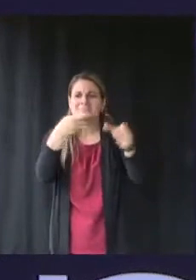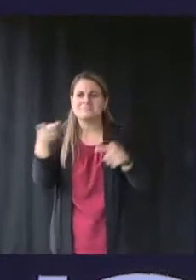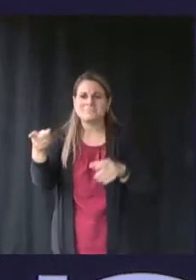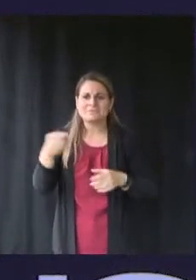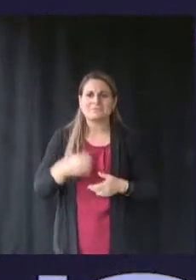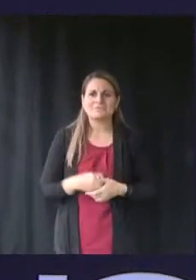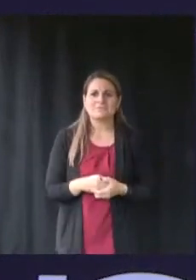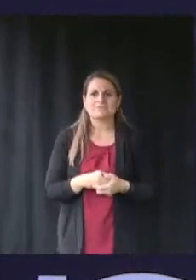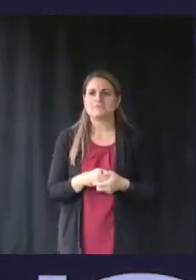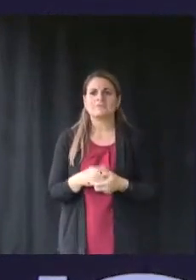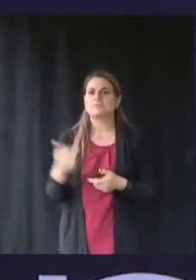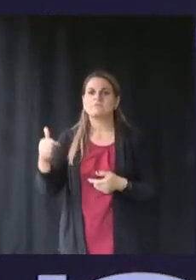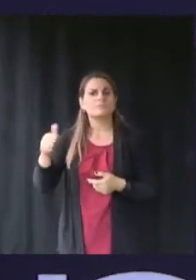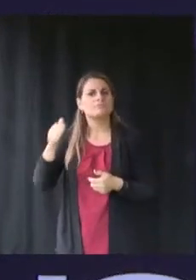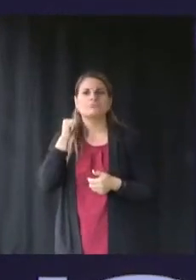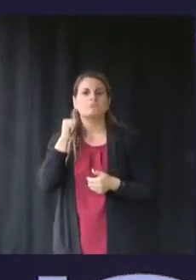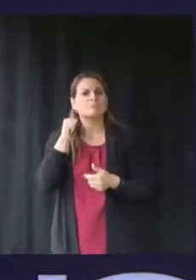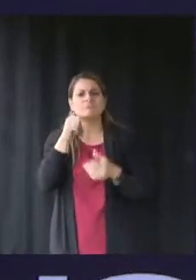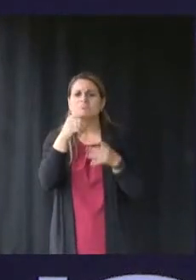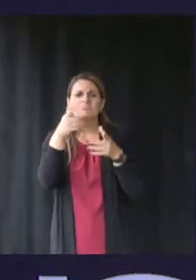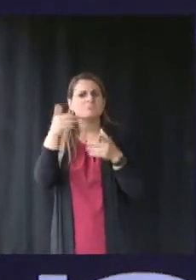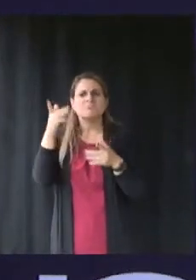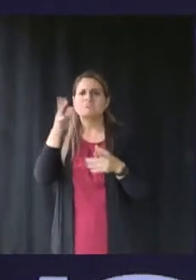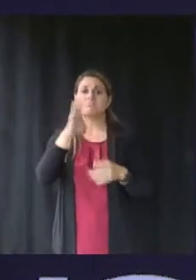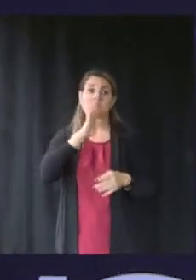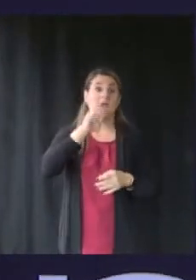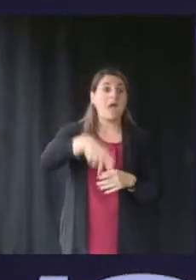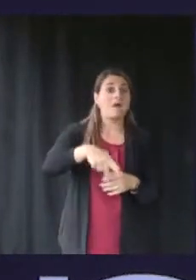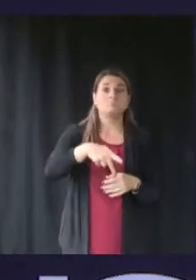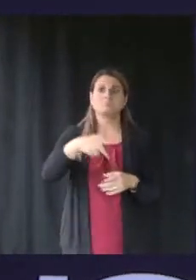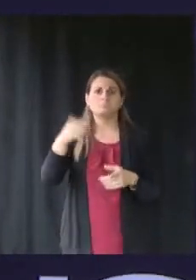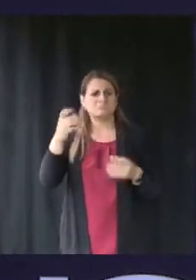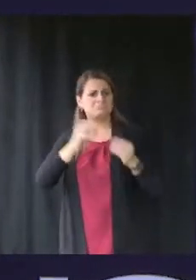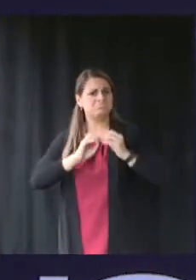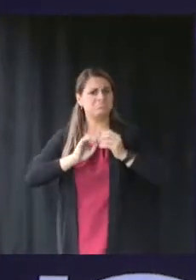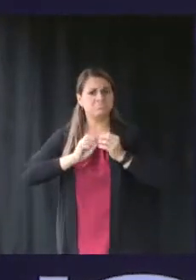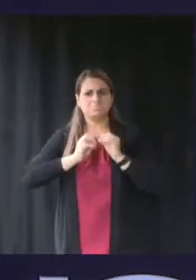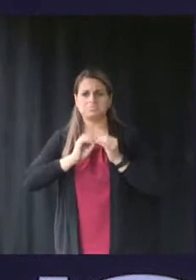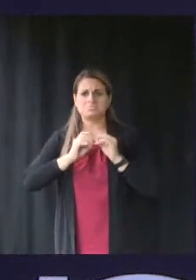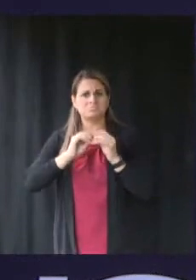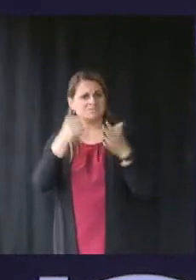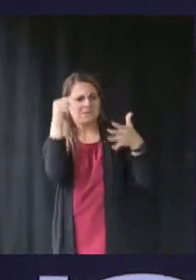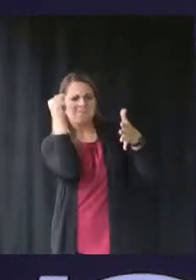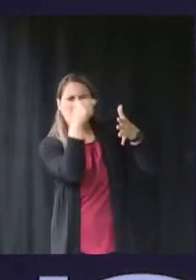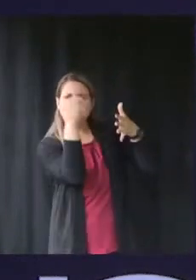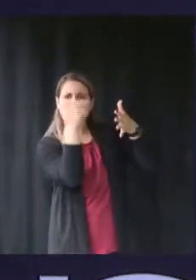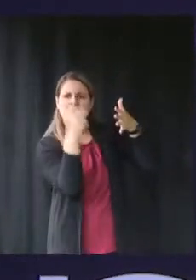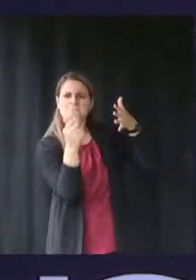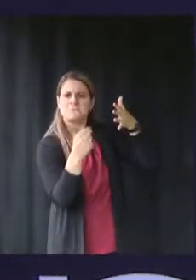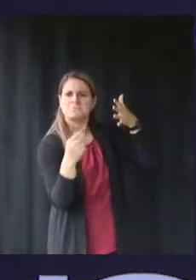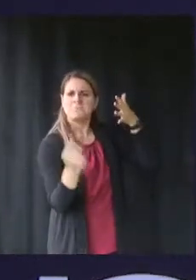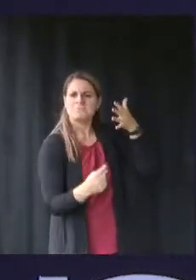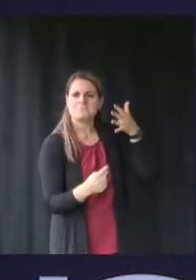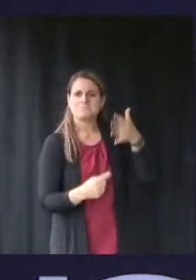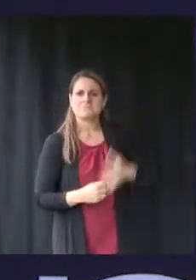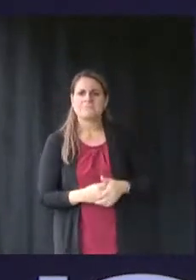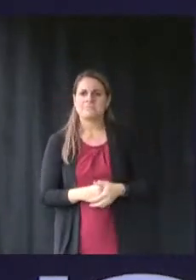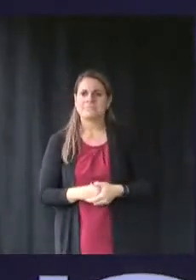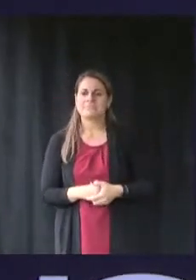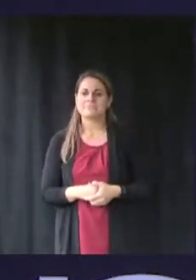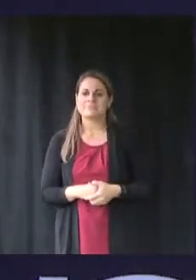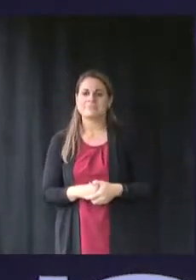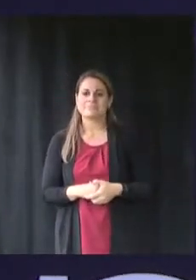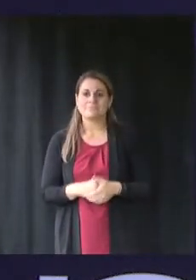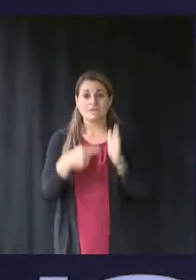remain silent has meant a great deal to me because he's spoken up on so much. And Representative Courtney, I